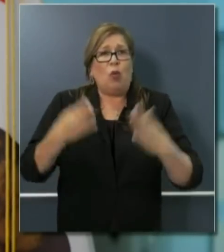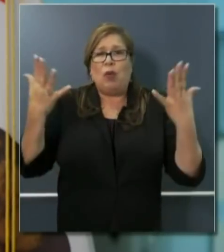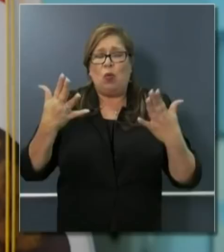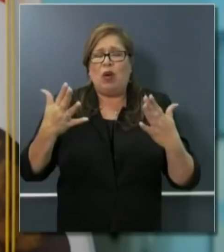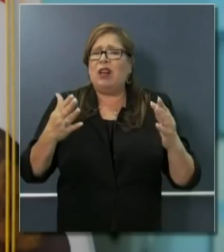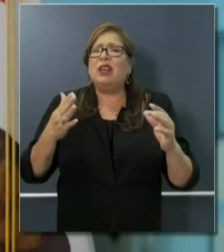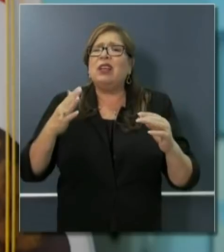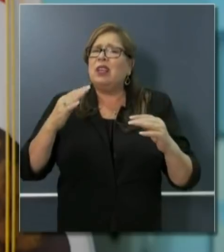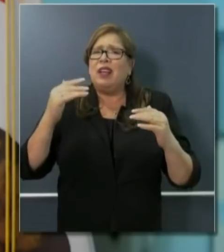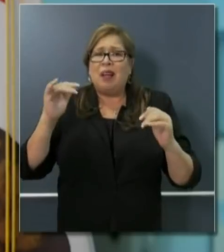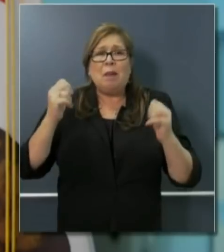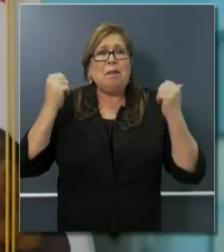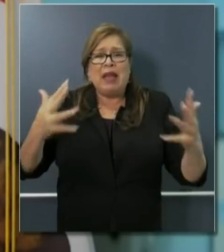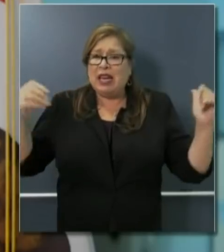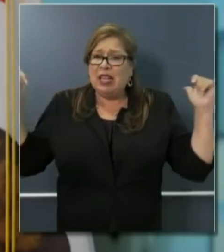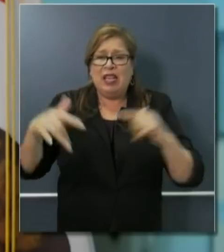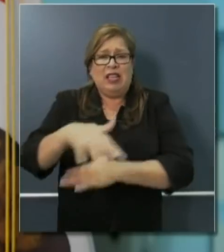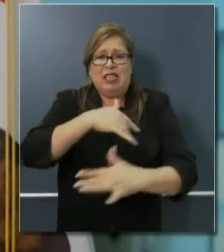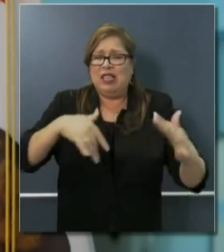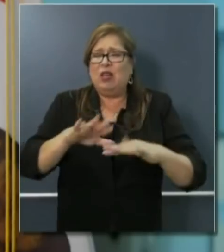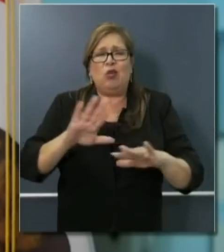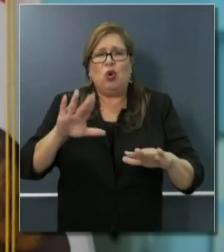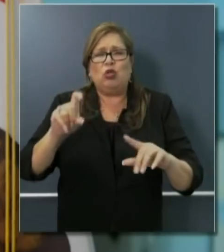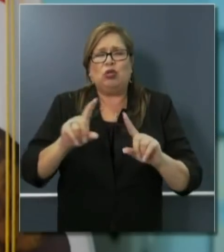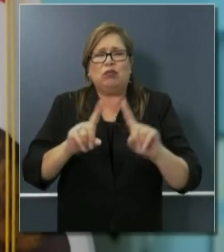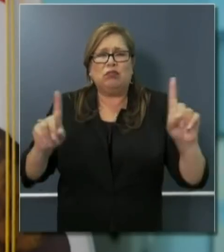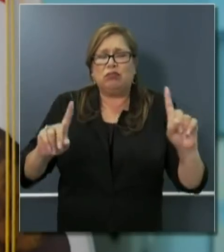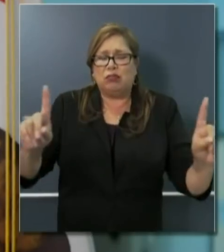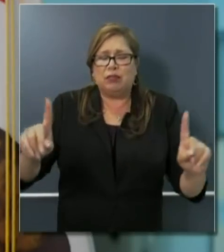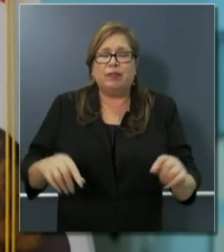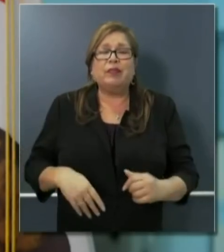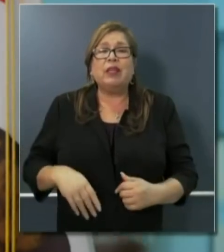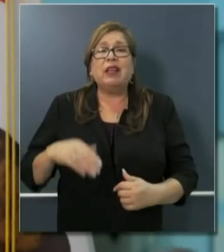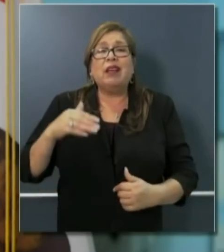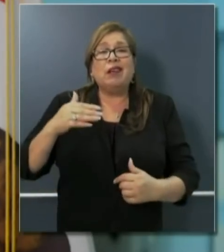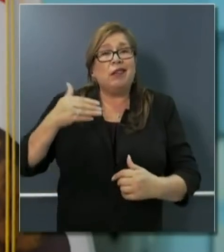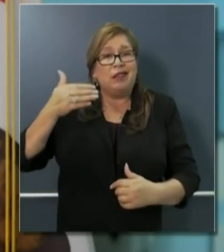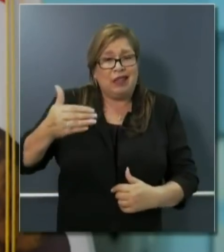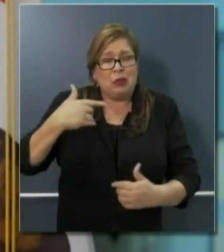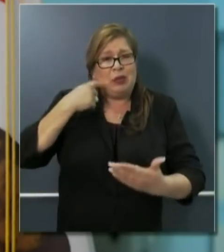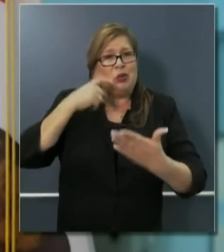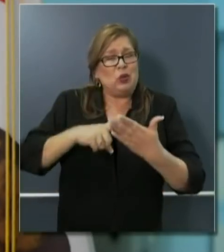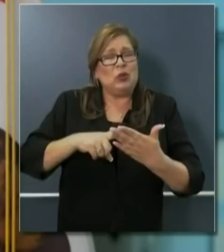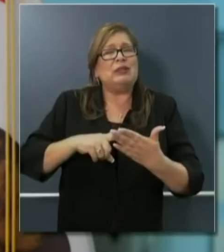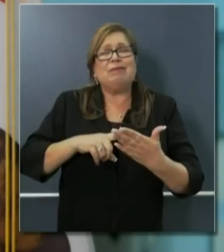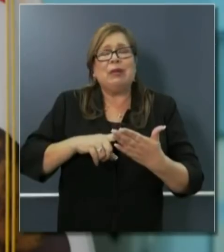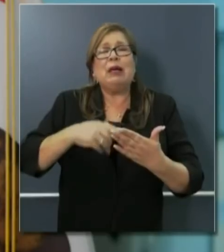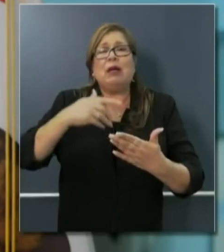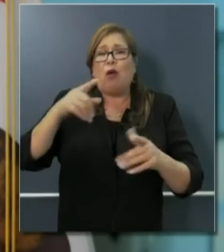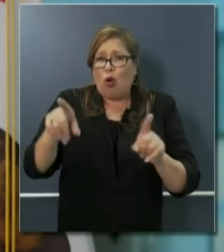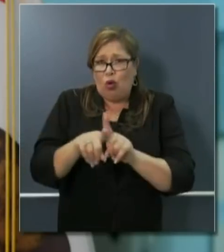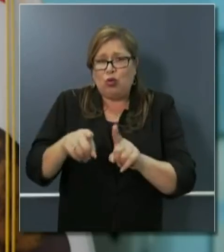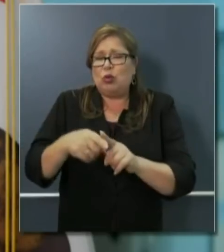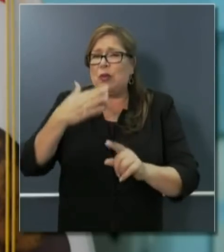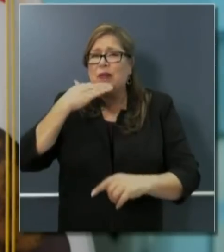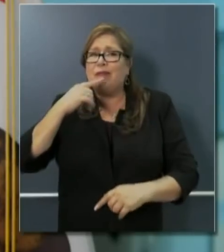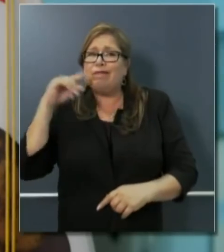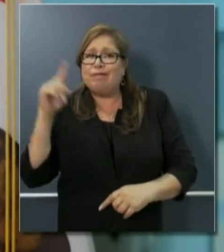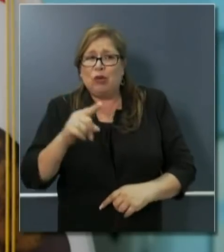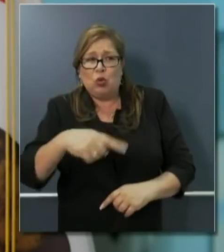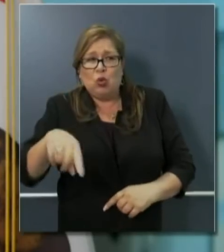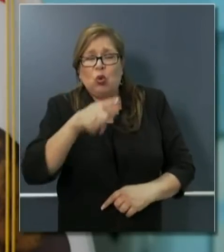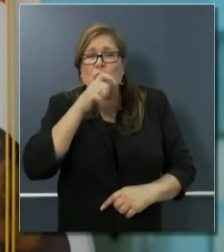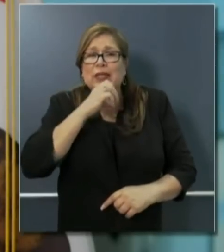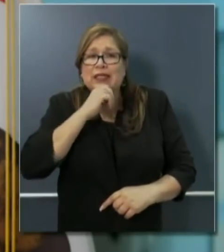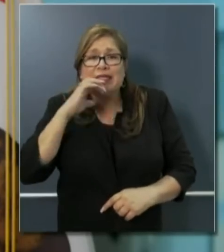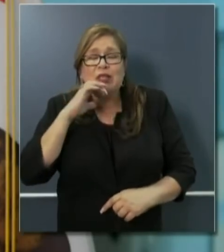later, issuing guidance to protect our vulnerable populations, seniors, those people who are homeless, those people with underlying